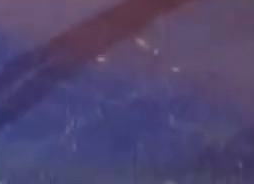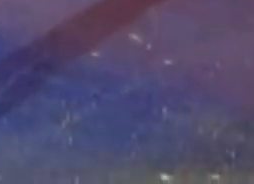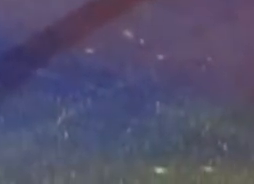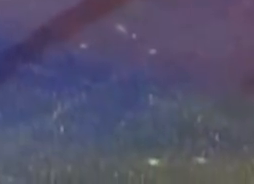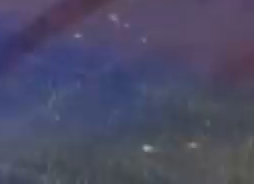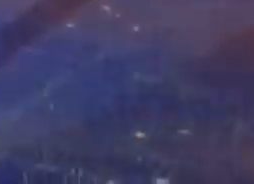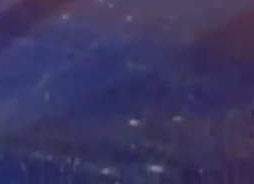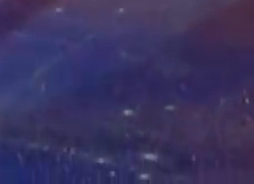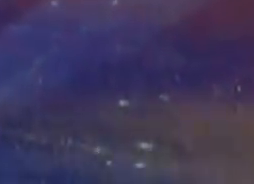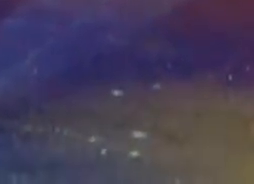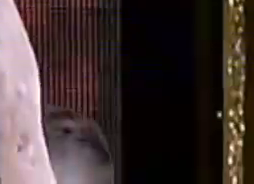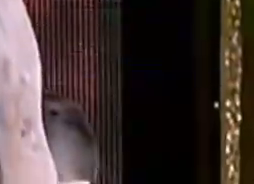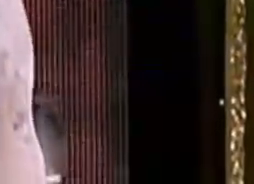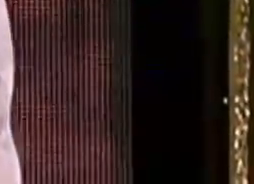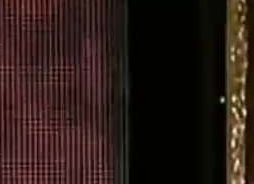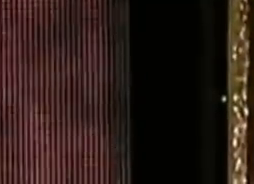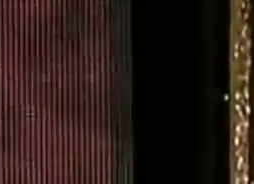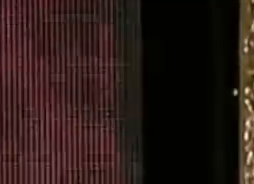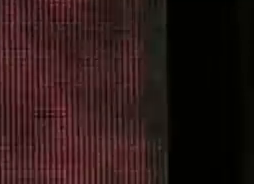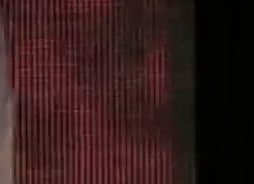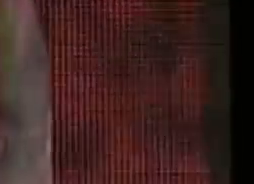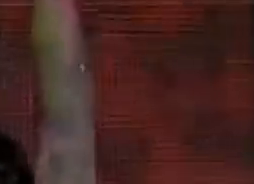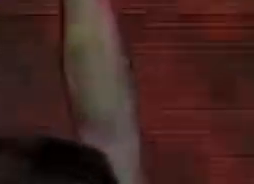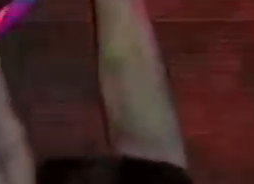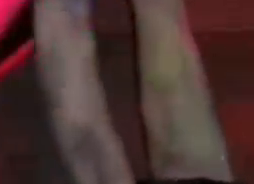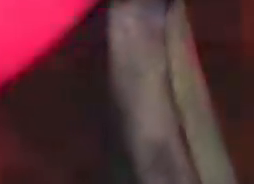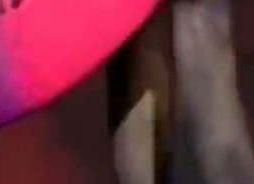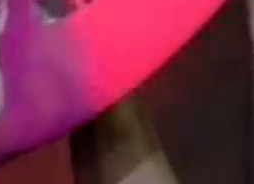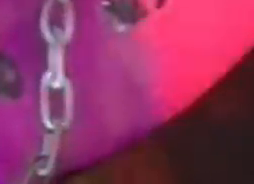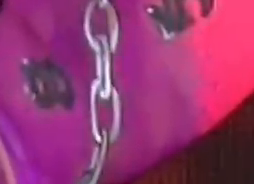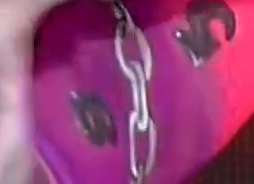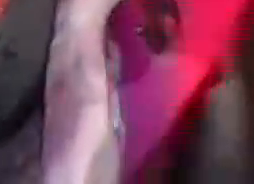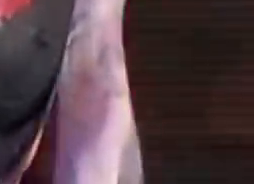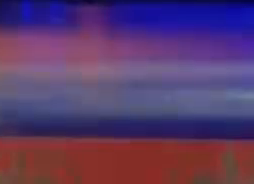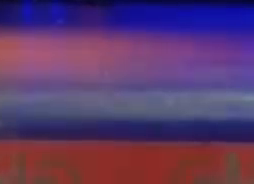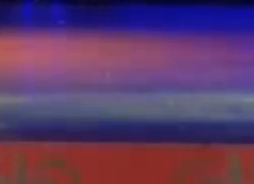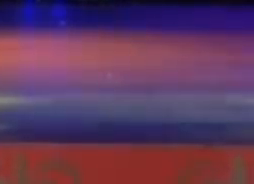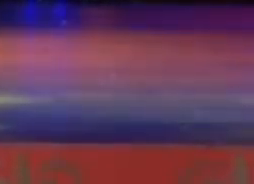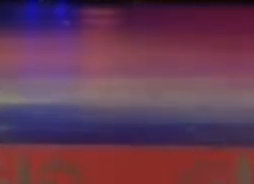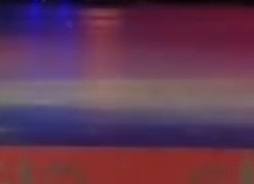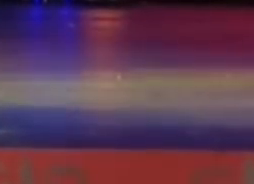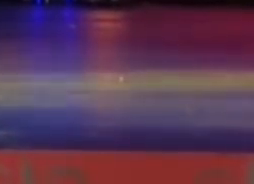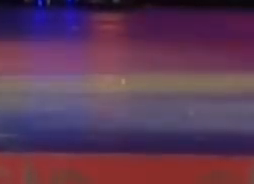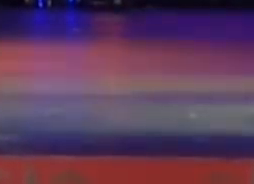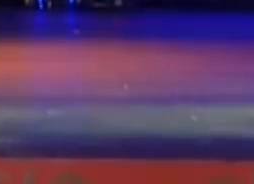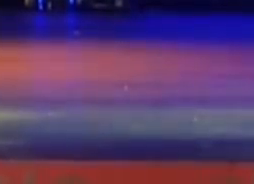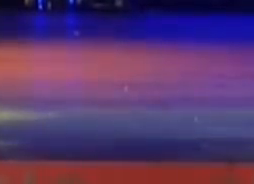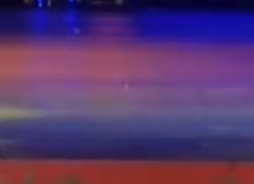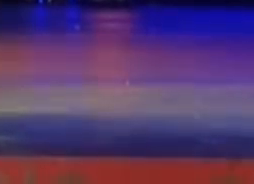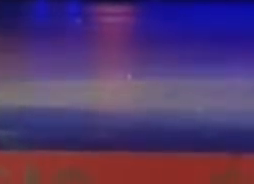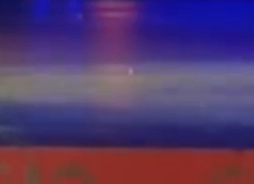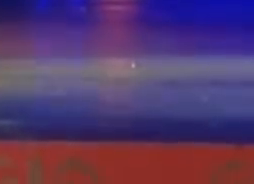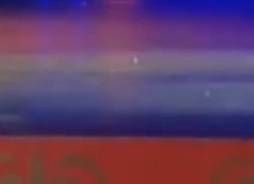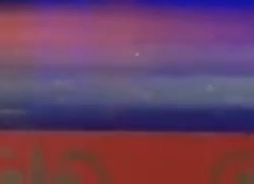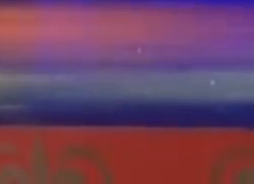deep, you had my heart inside of your hand, and you played it, you played it,